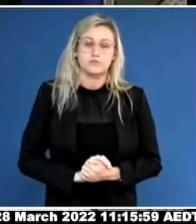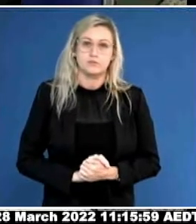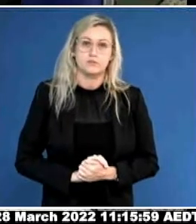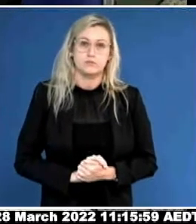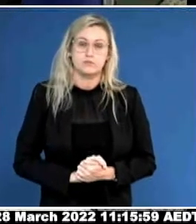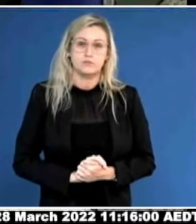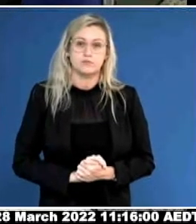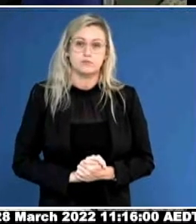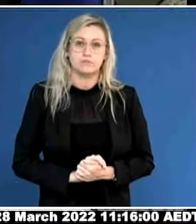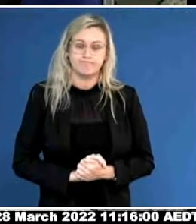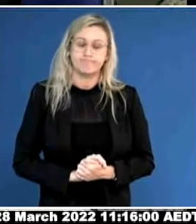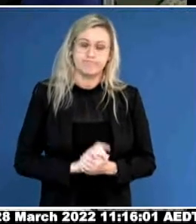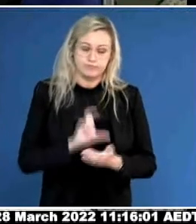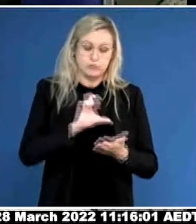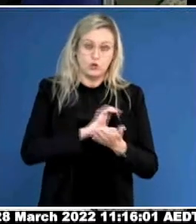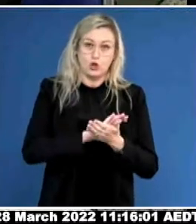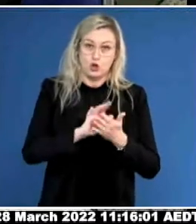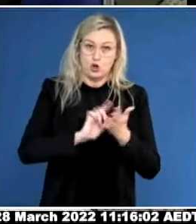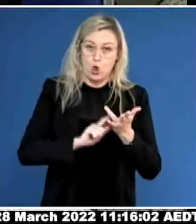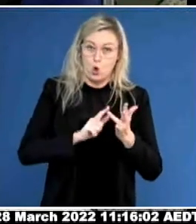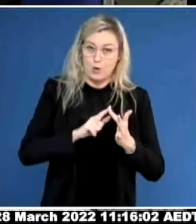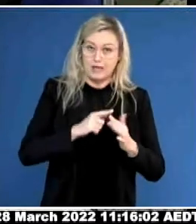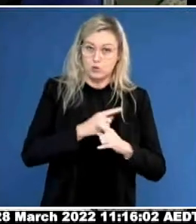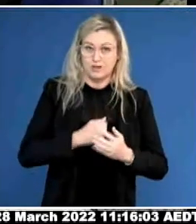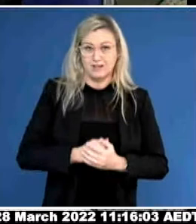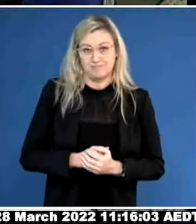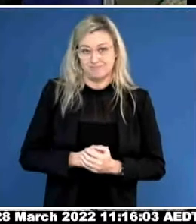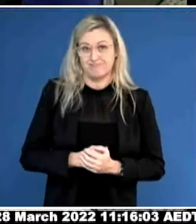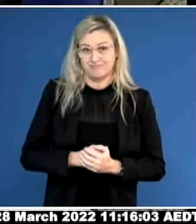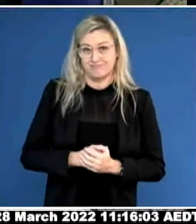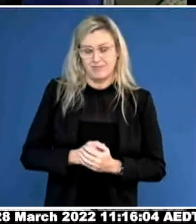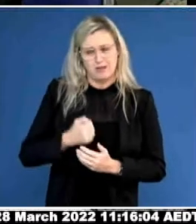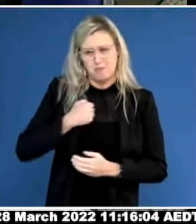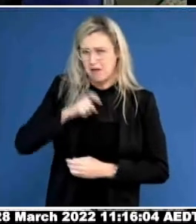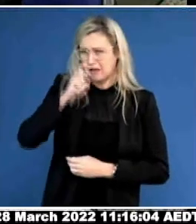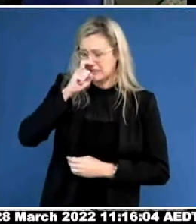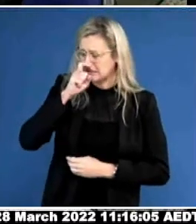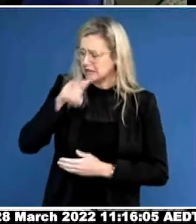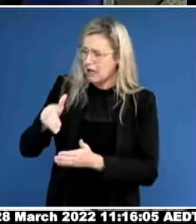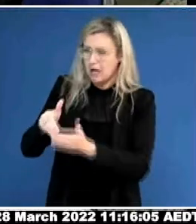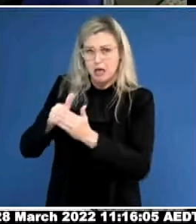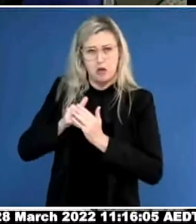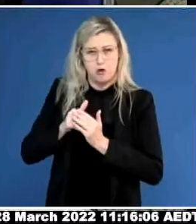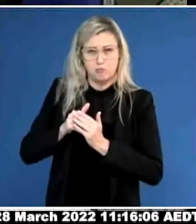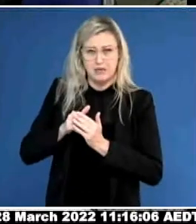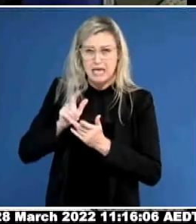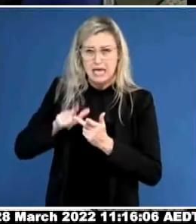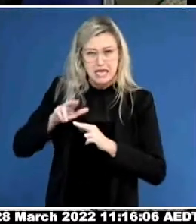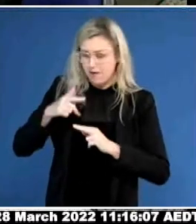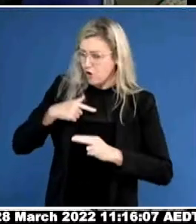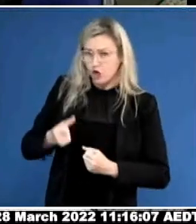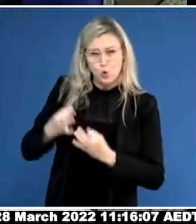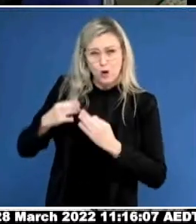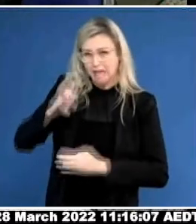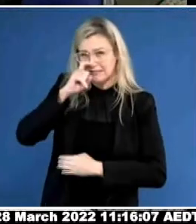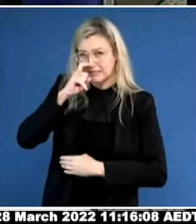If it wasn't for her, I would still be in the house today, sitting in the dark